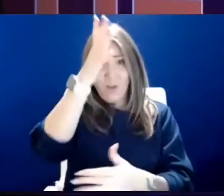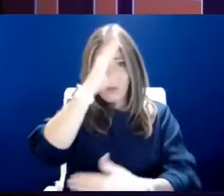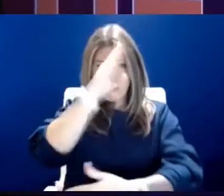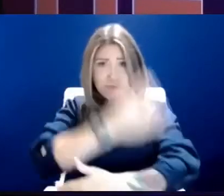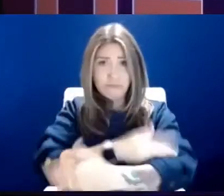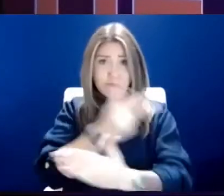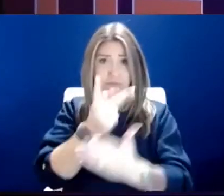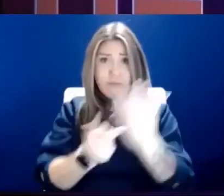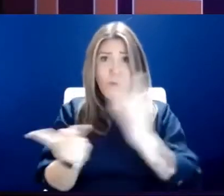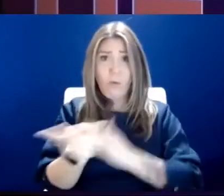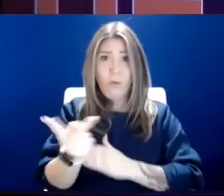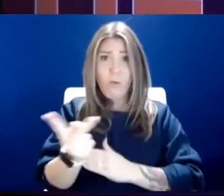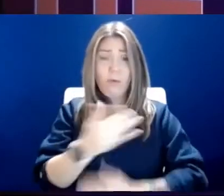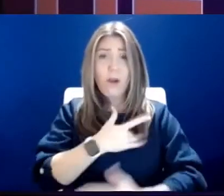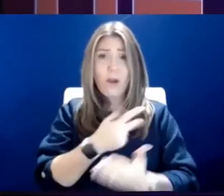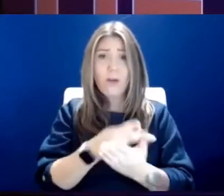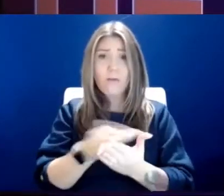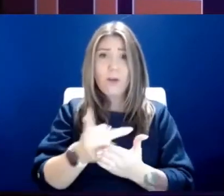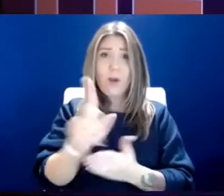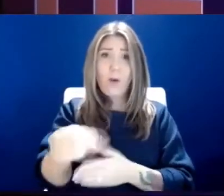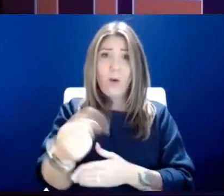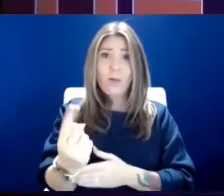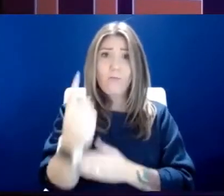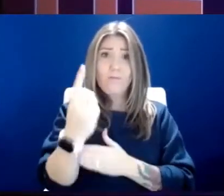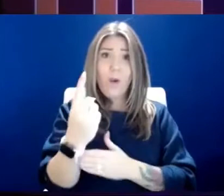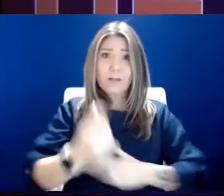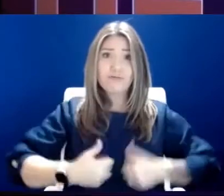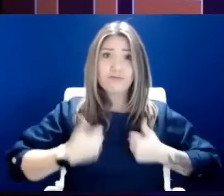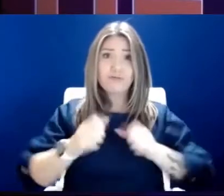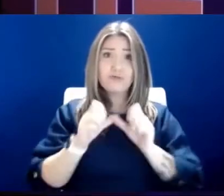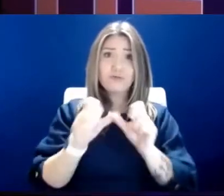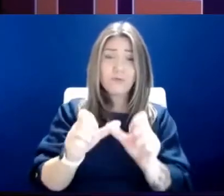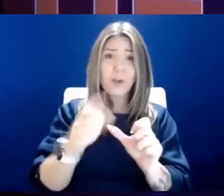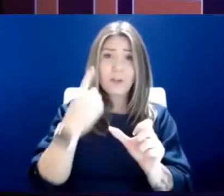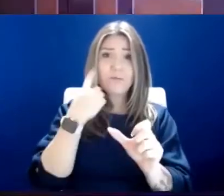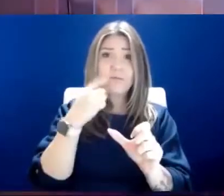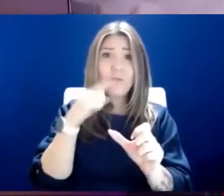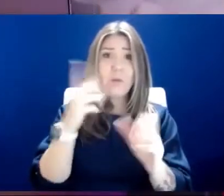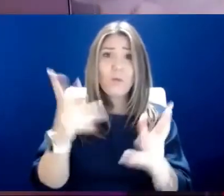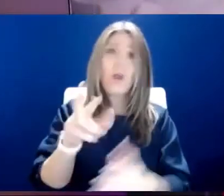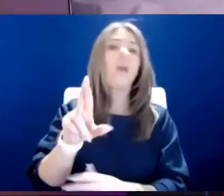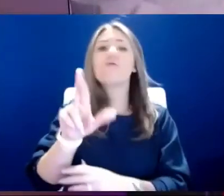failure. Only one would survive to undergo a rare transplant.